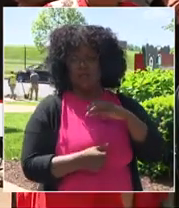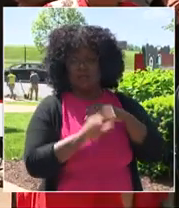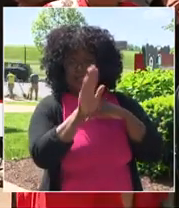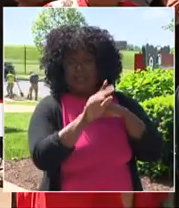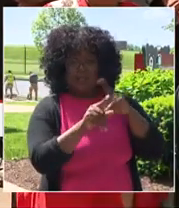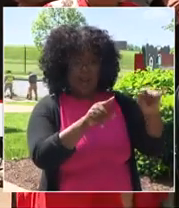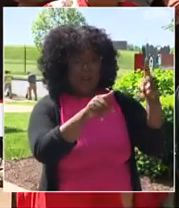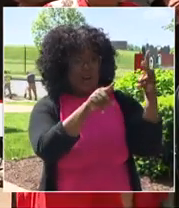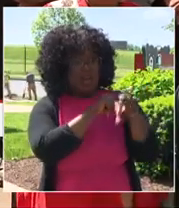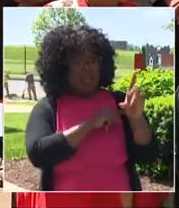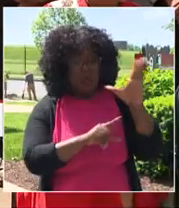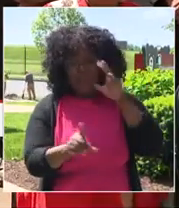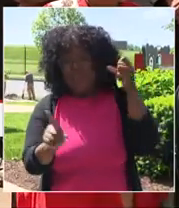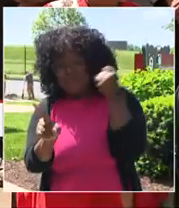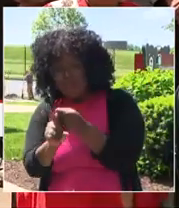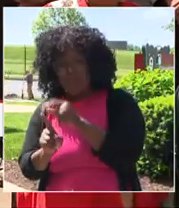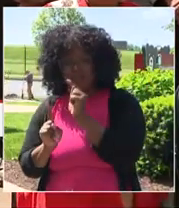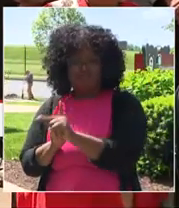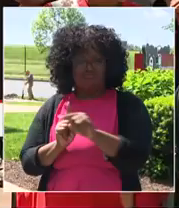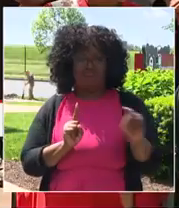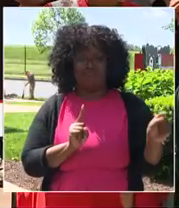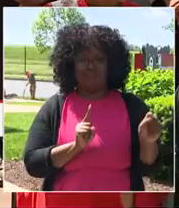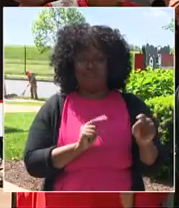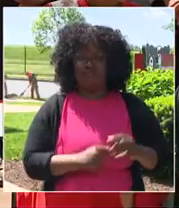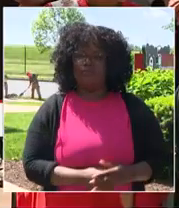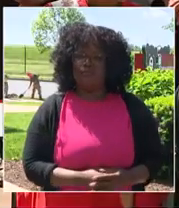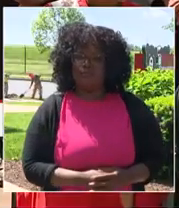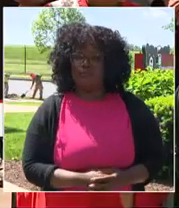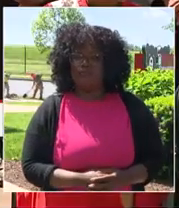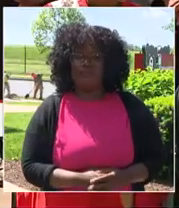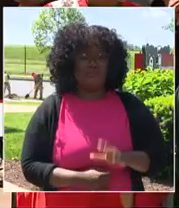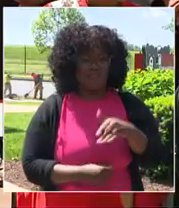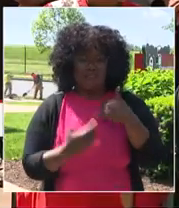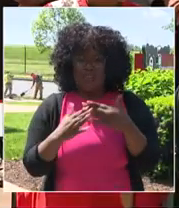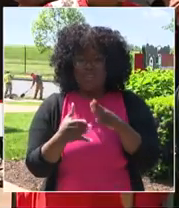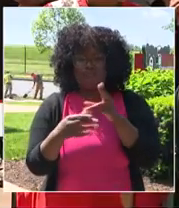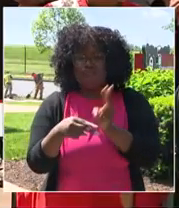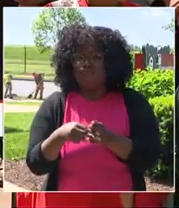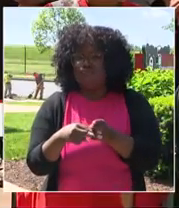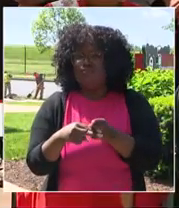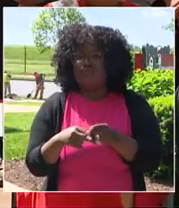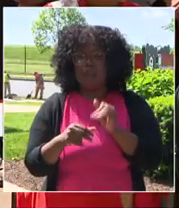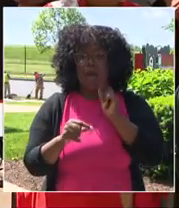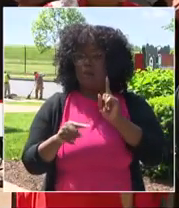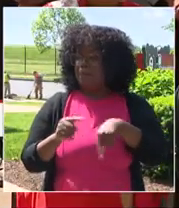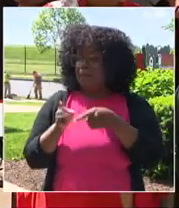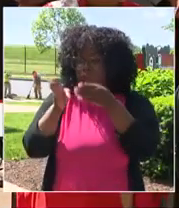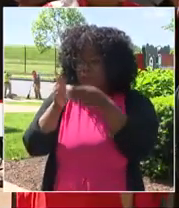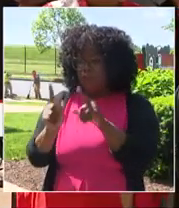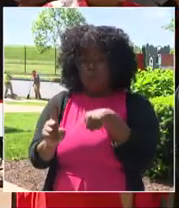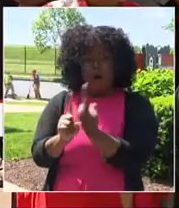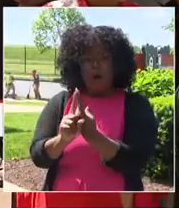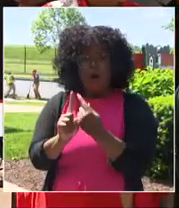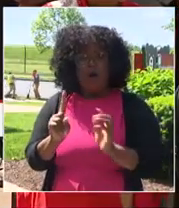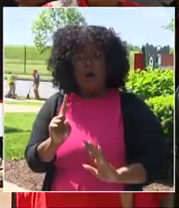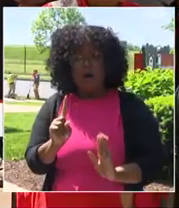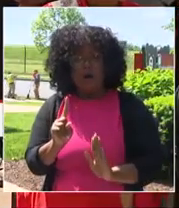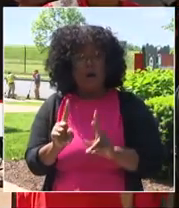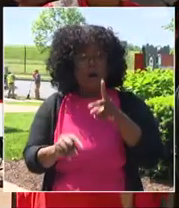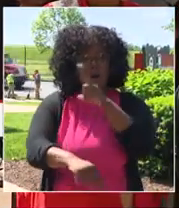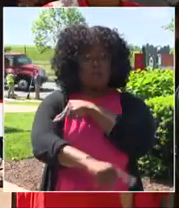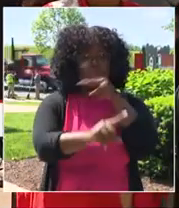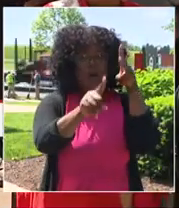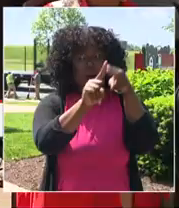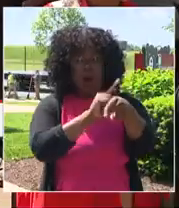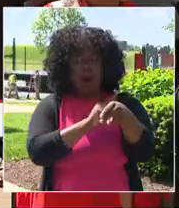said, this is not just about individuals who are on Medicaid. If a hospital is getting cuts, it doesn't matter if you have private insurance.